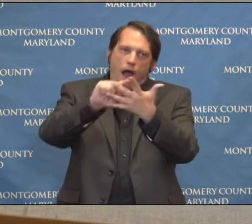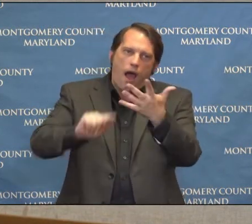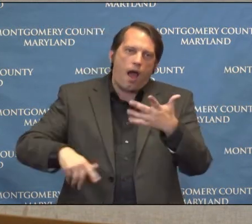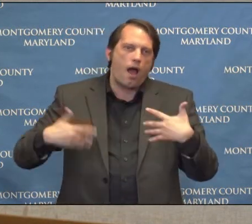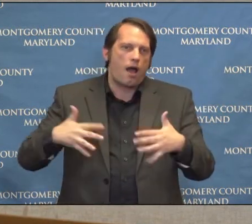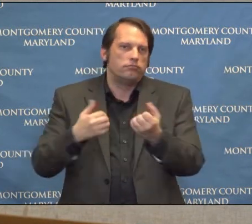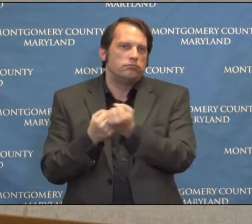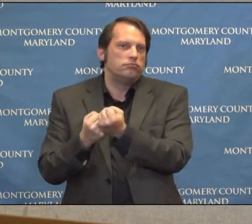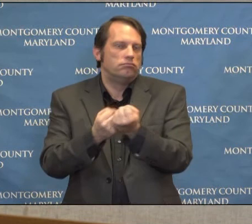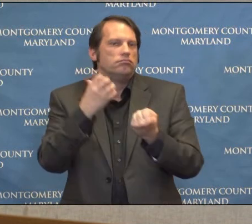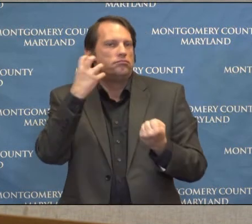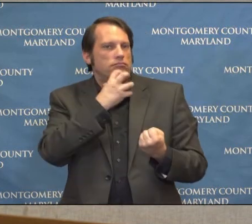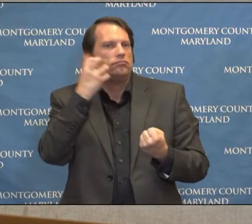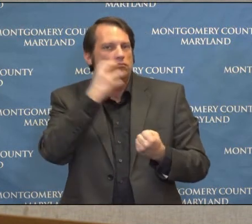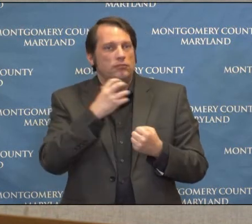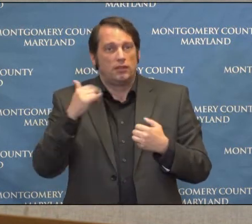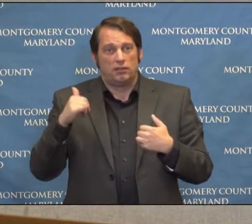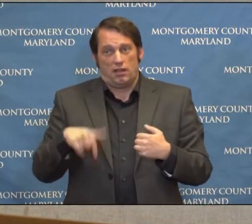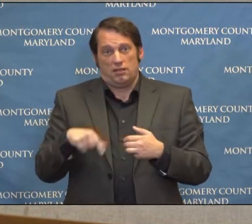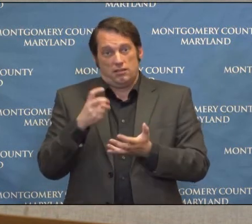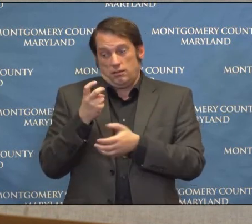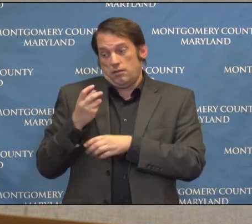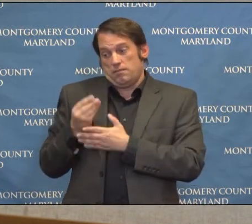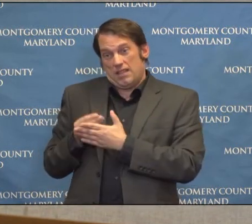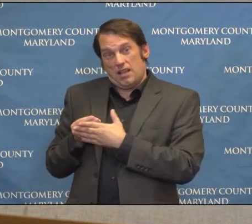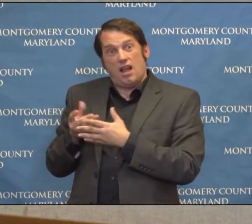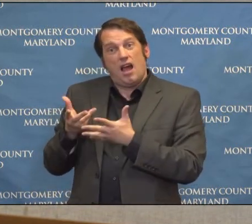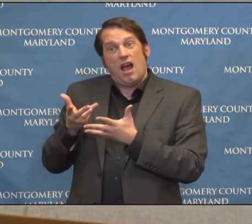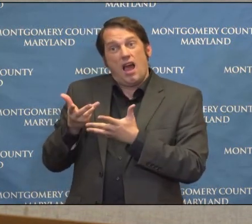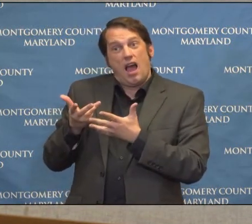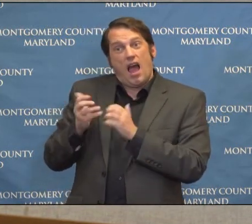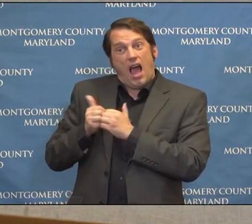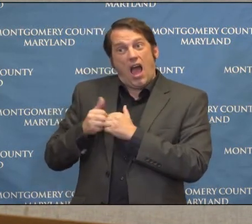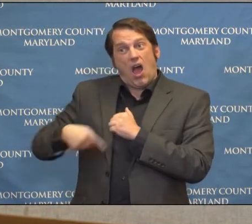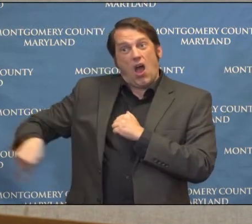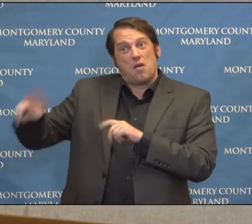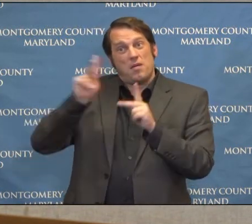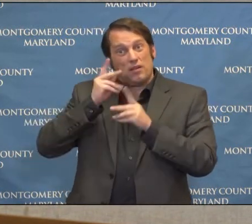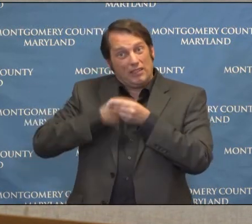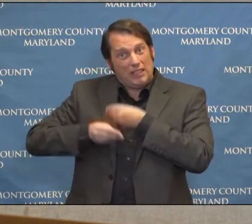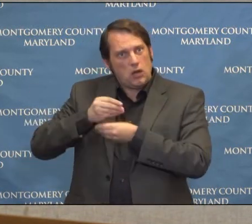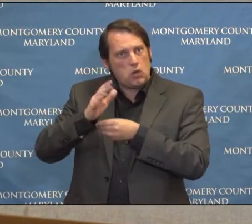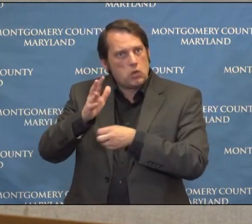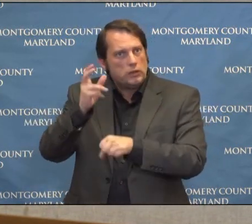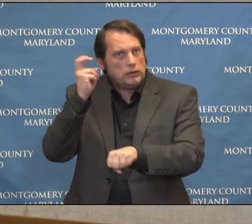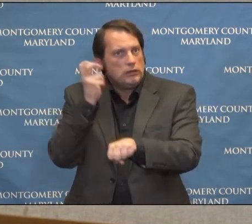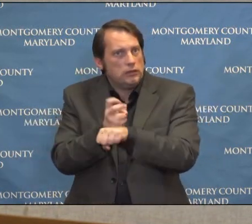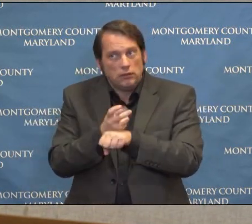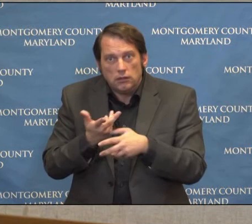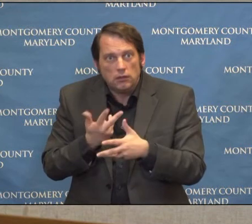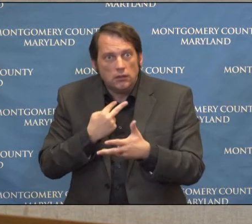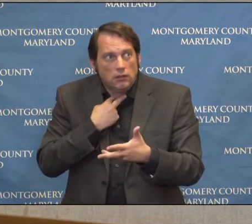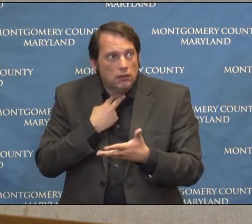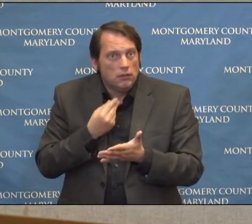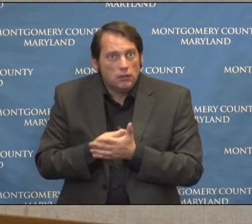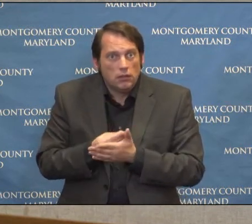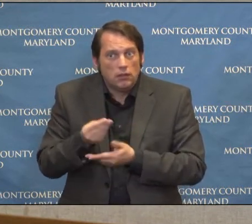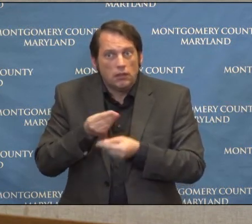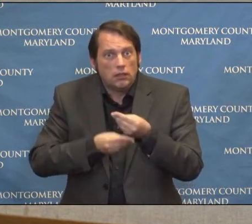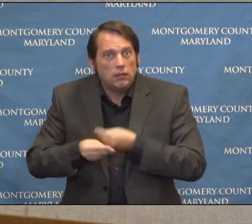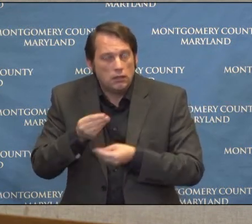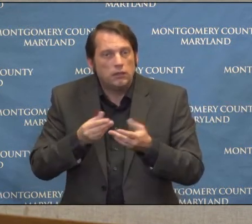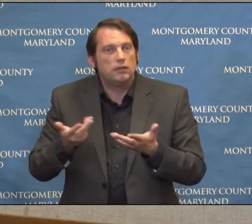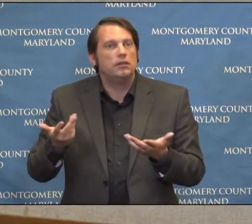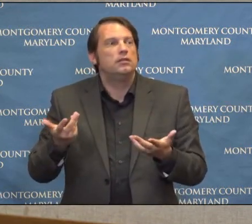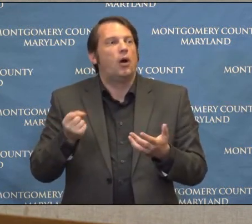financial times for our nonprofits and for our food assistance providers. They also could use donations of food, supplies, masks, or